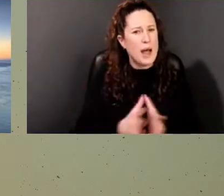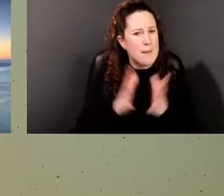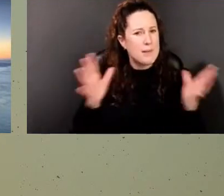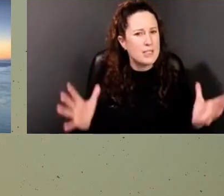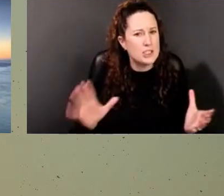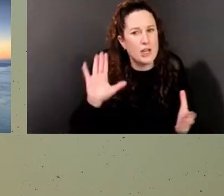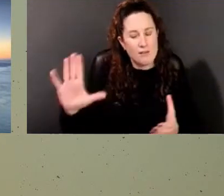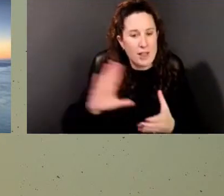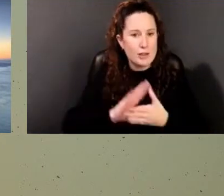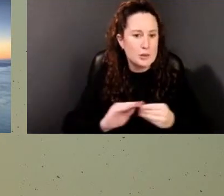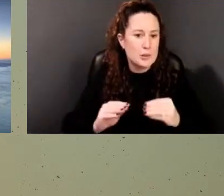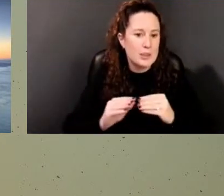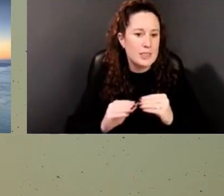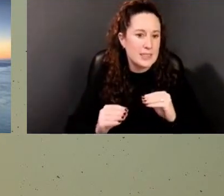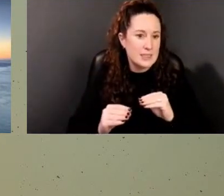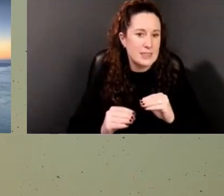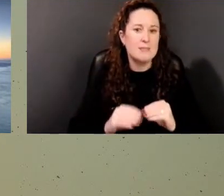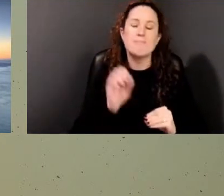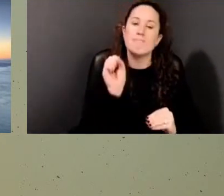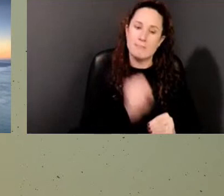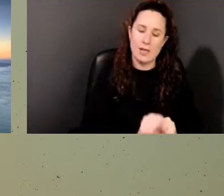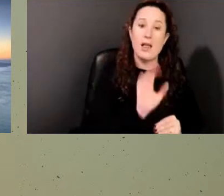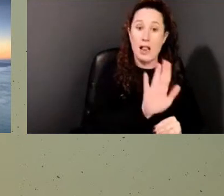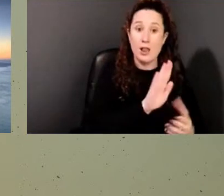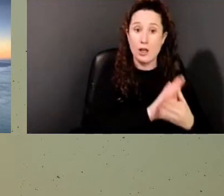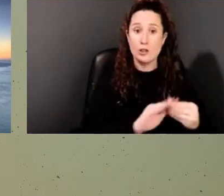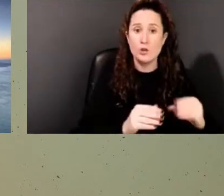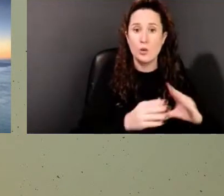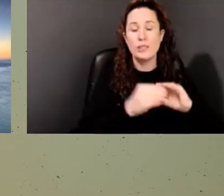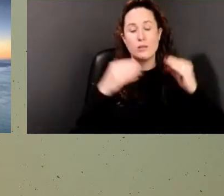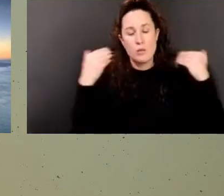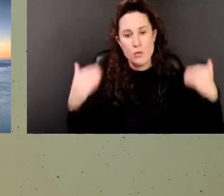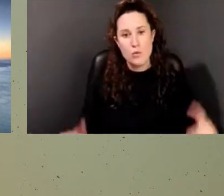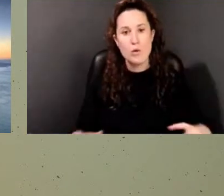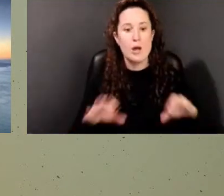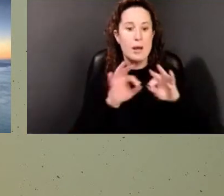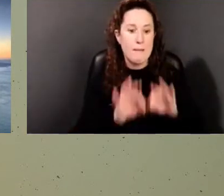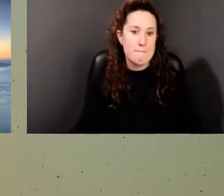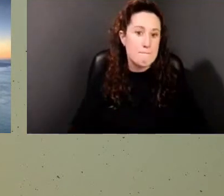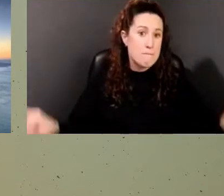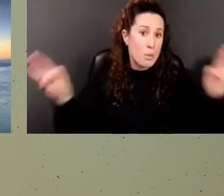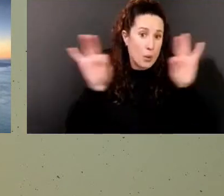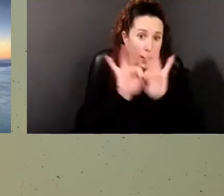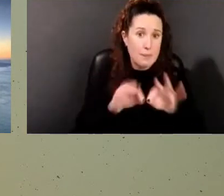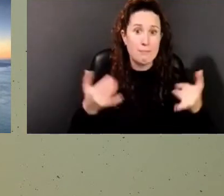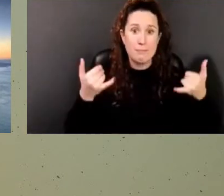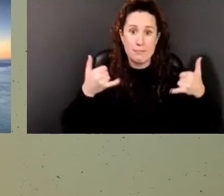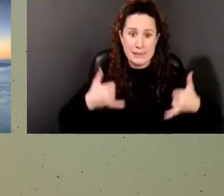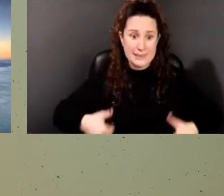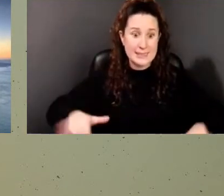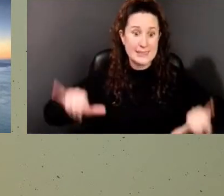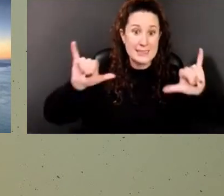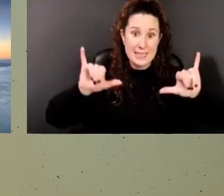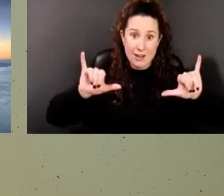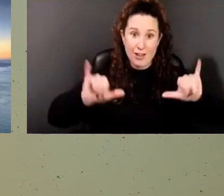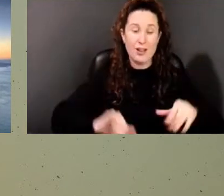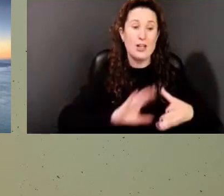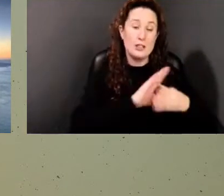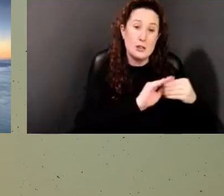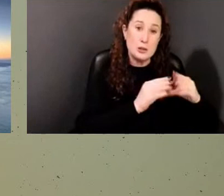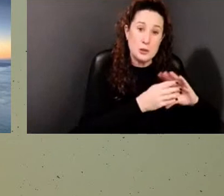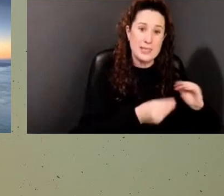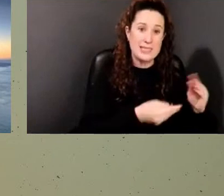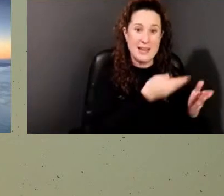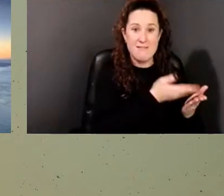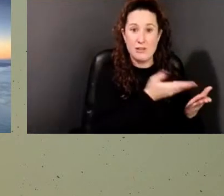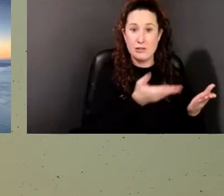it's an important story, right? But so much of it is filtered through, the journals and again, white folks,